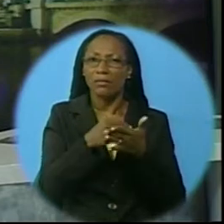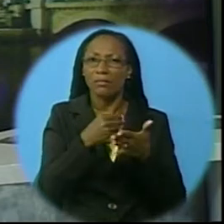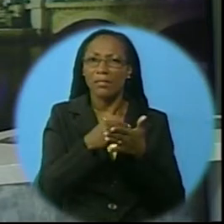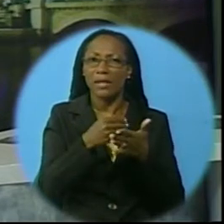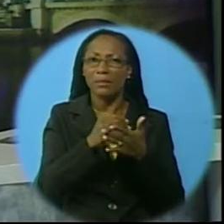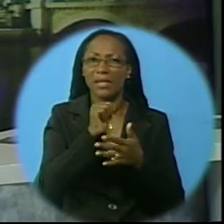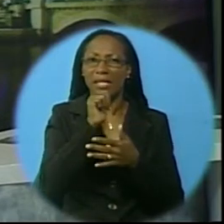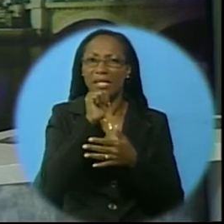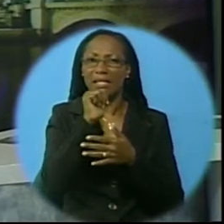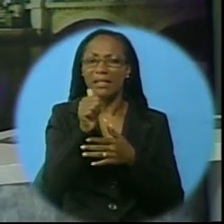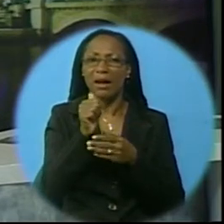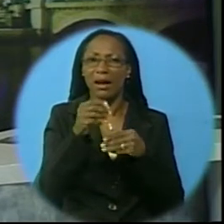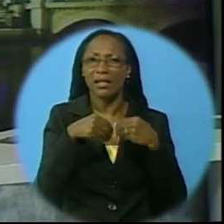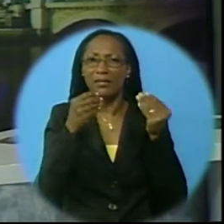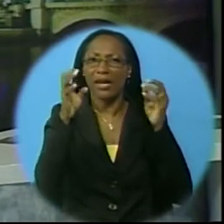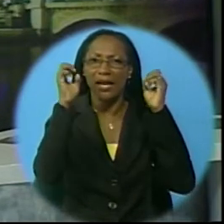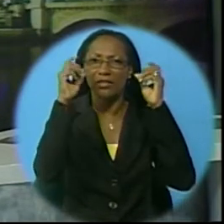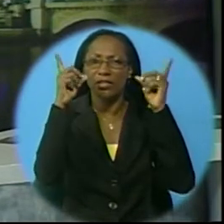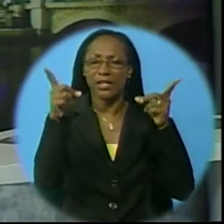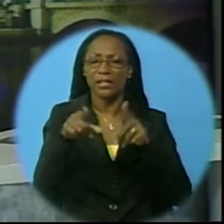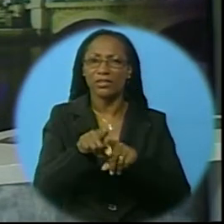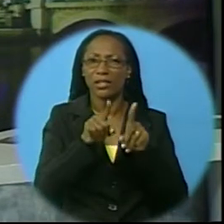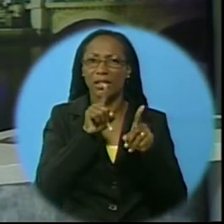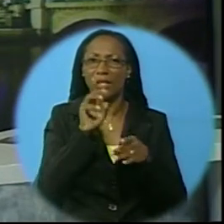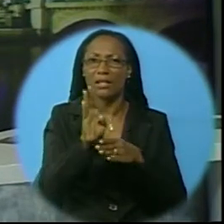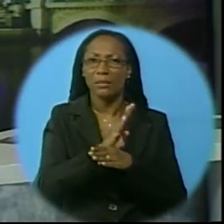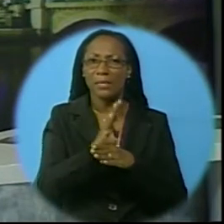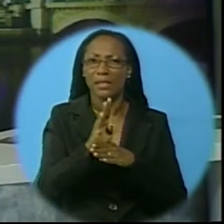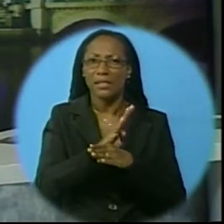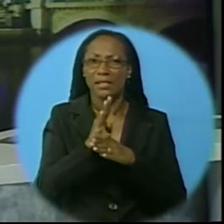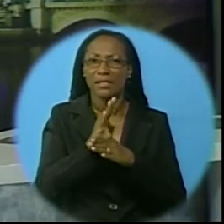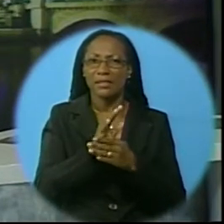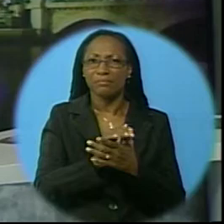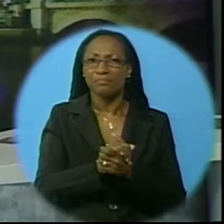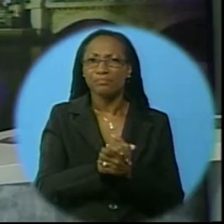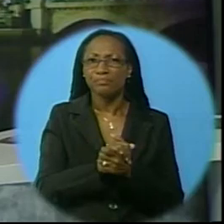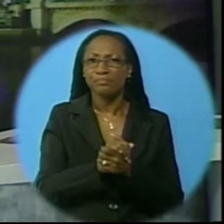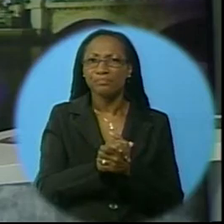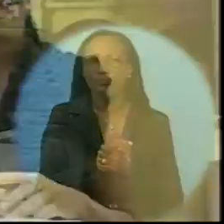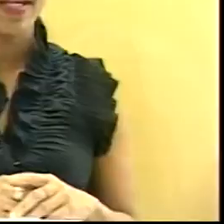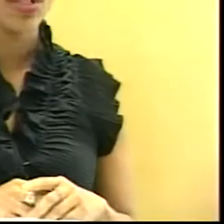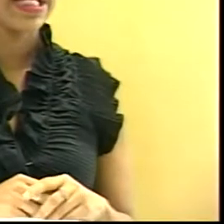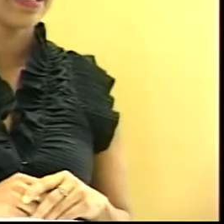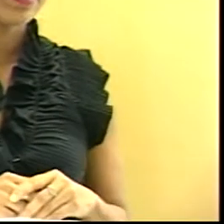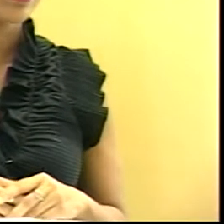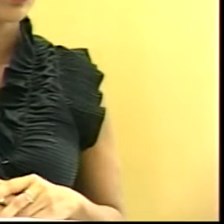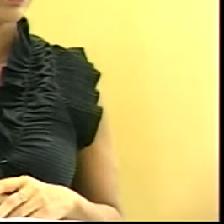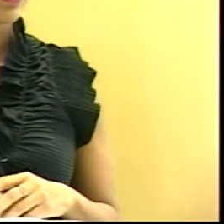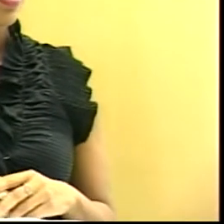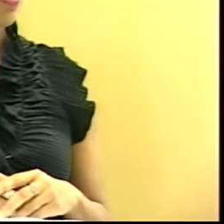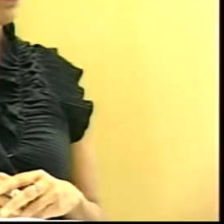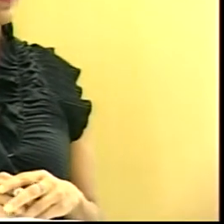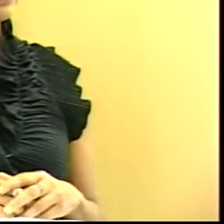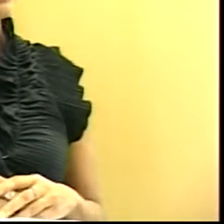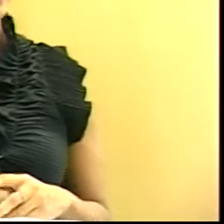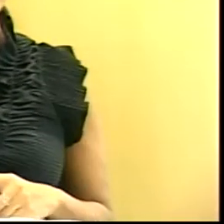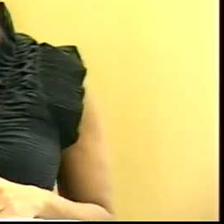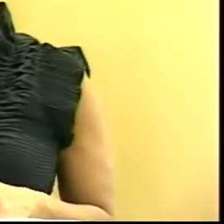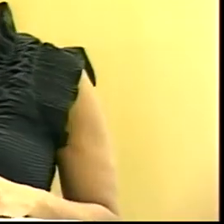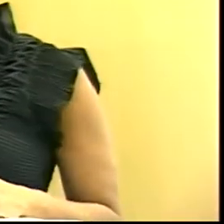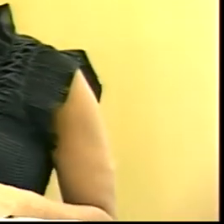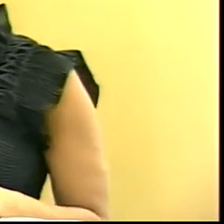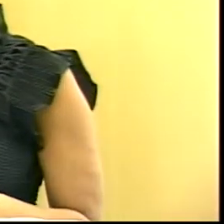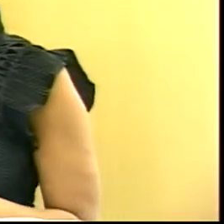by not treating education as a business. Executive Director Lisa Cummins told a seminar this morning that global